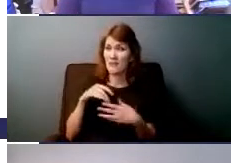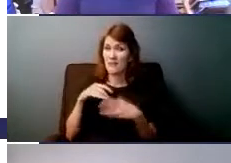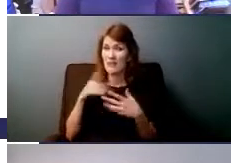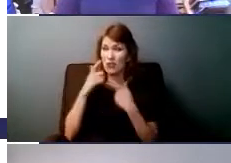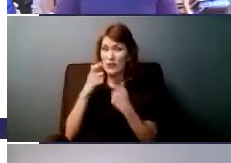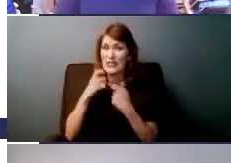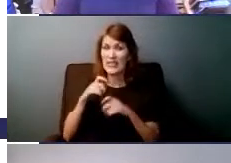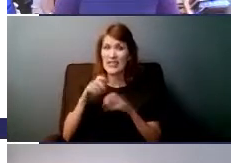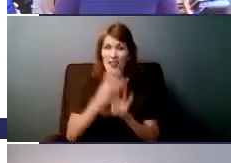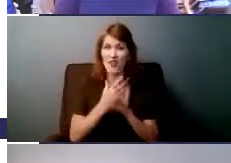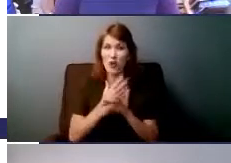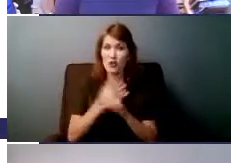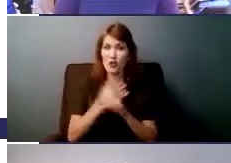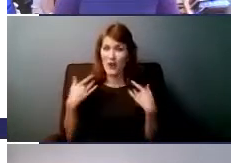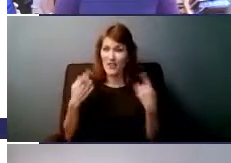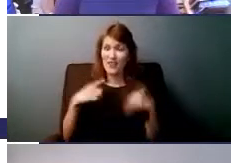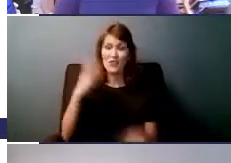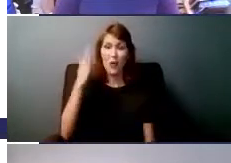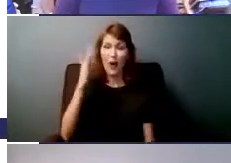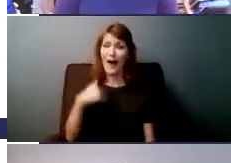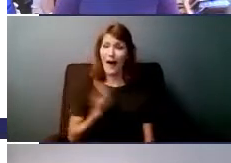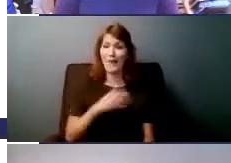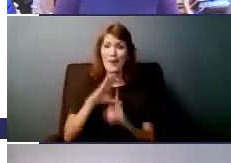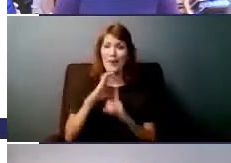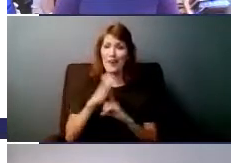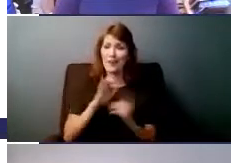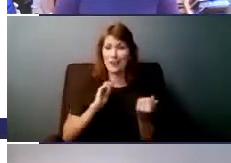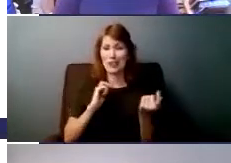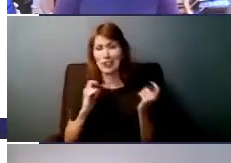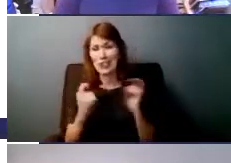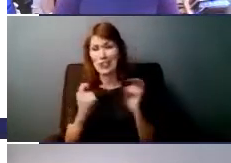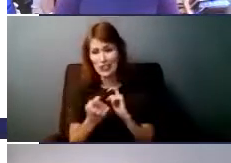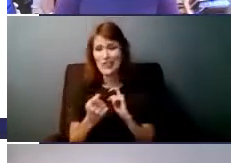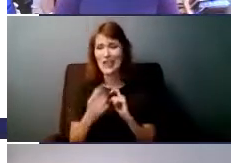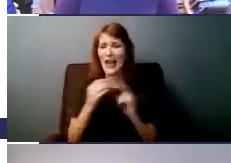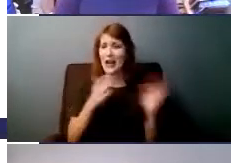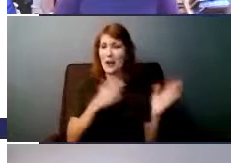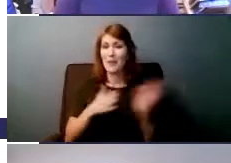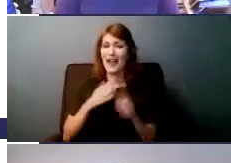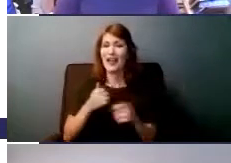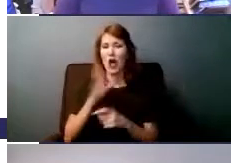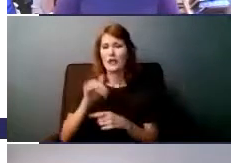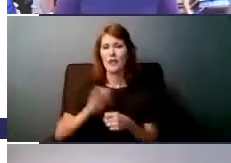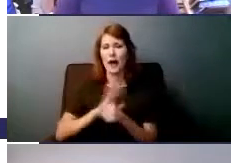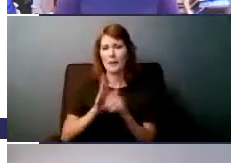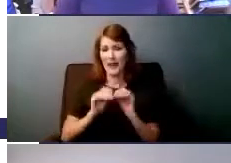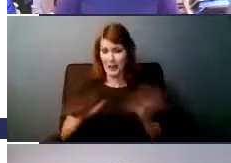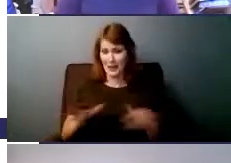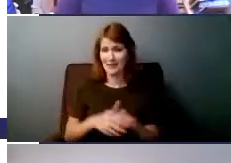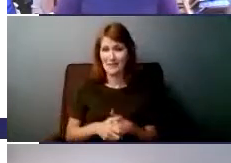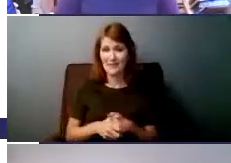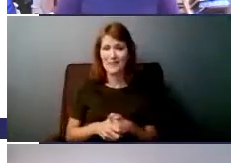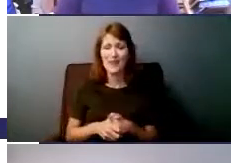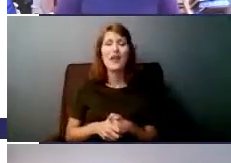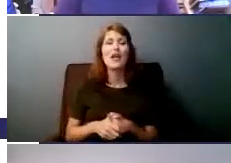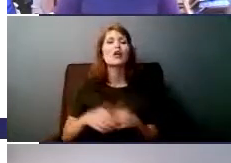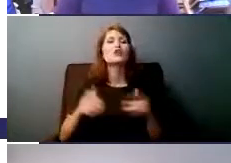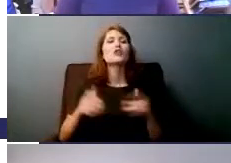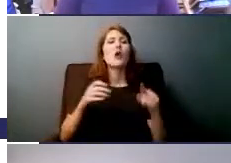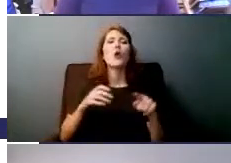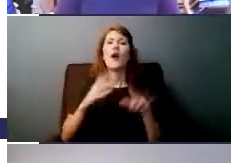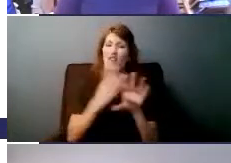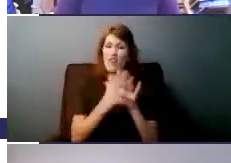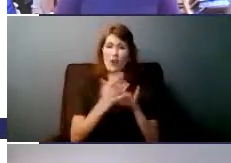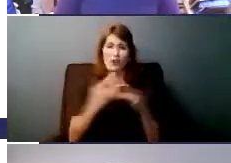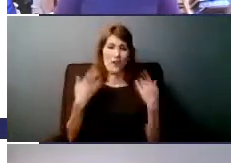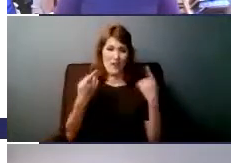major shift in culture and in planning that's been caused by this pandemic. So virtual events are here to stay.